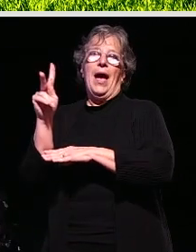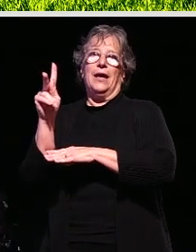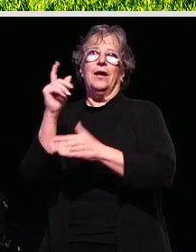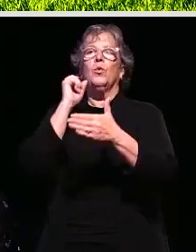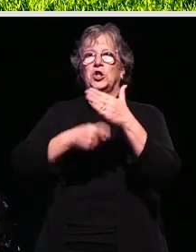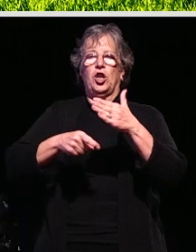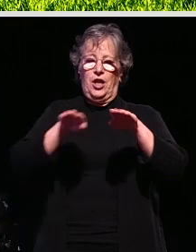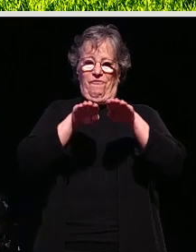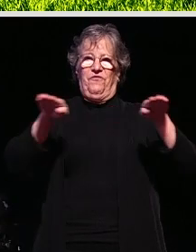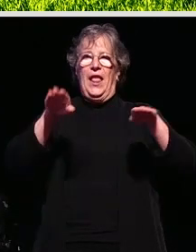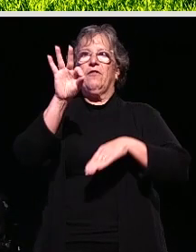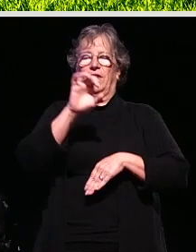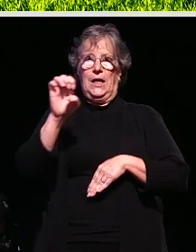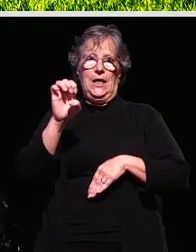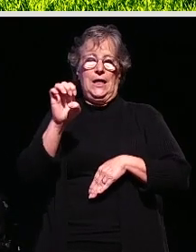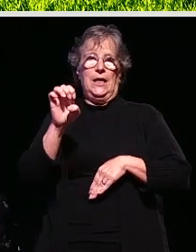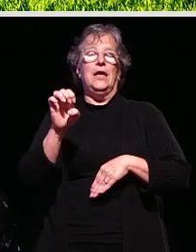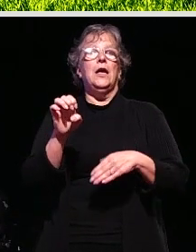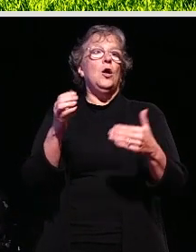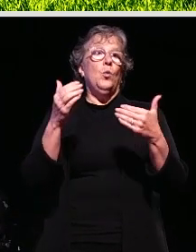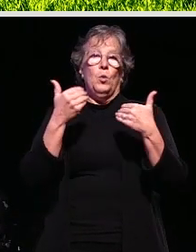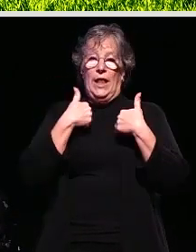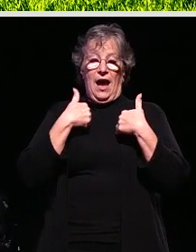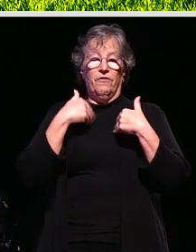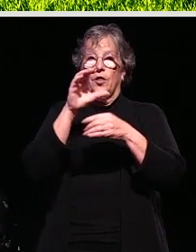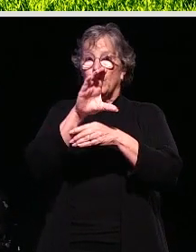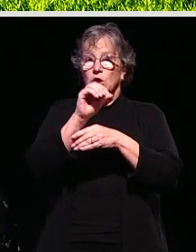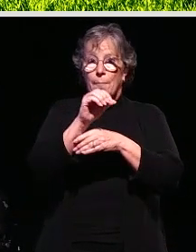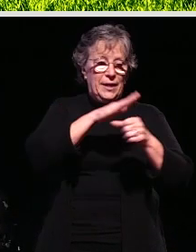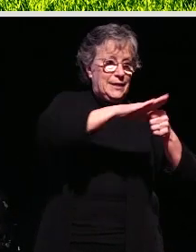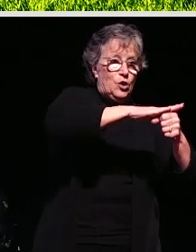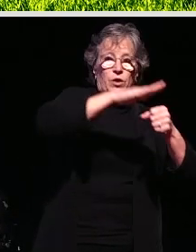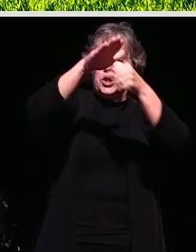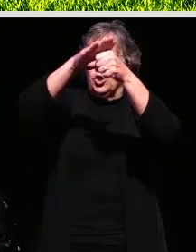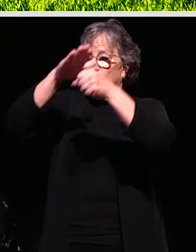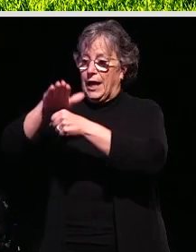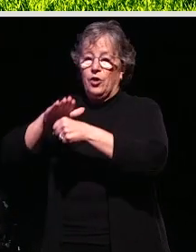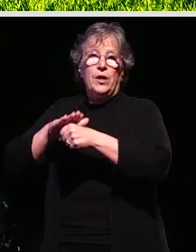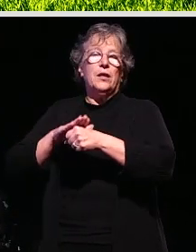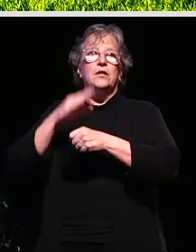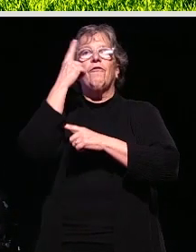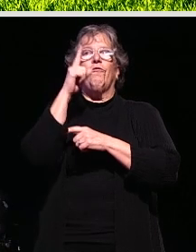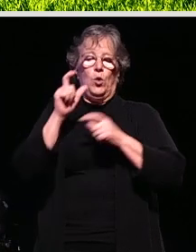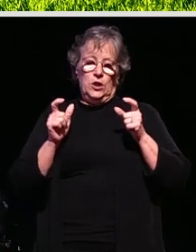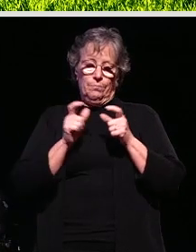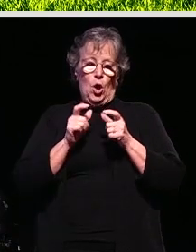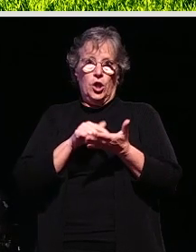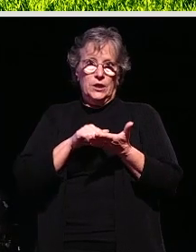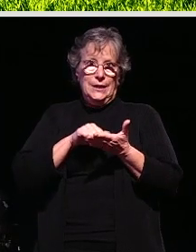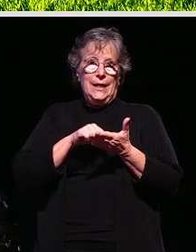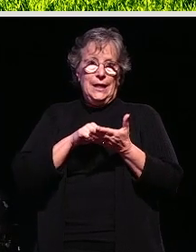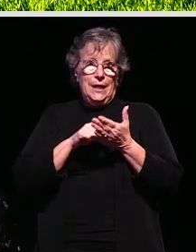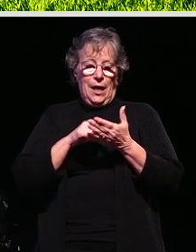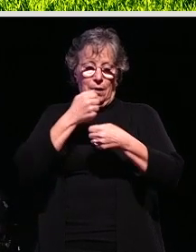be many tolling operations, operating on-site at seed companies or regionally distributed to address growers and smaller seed producers.